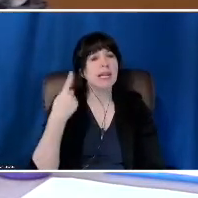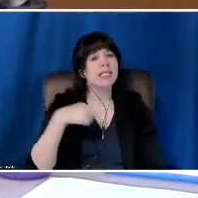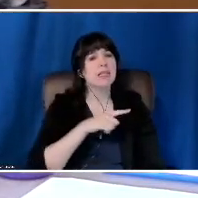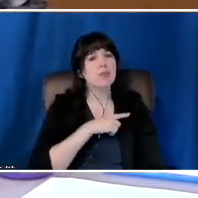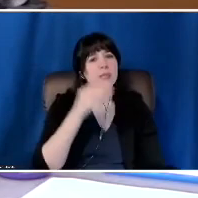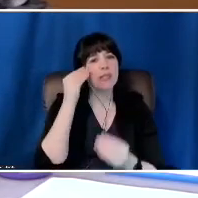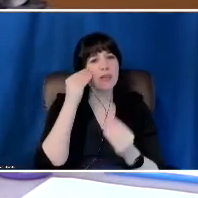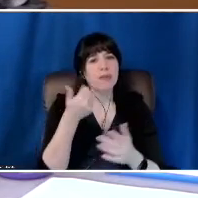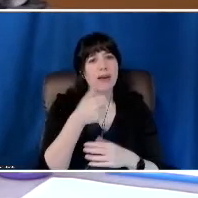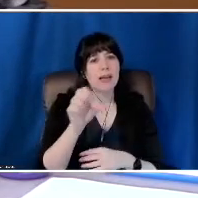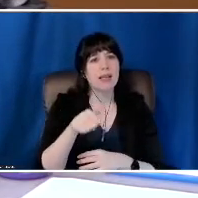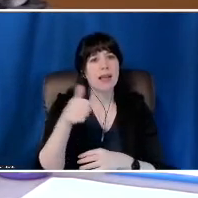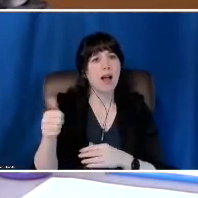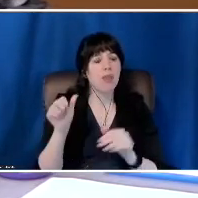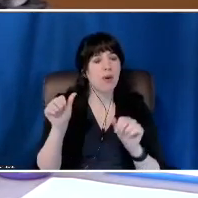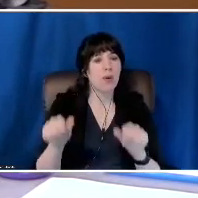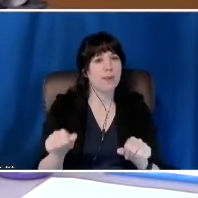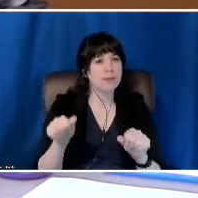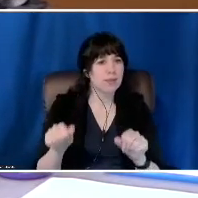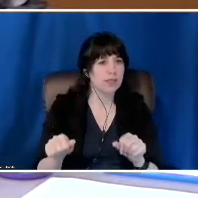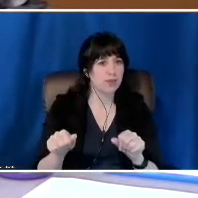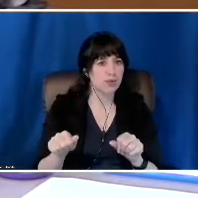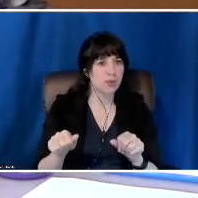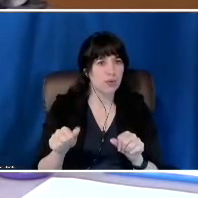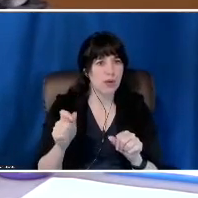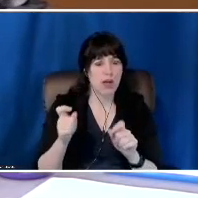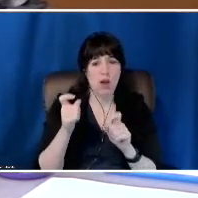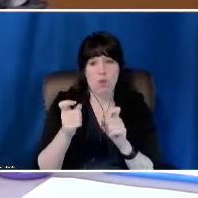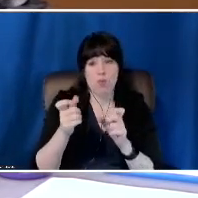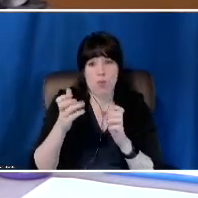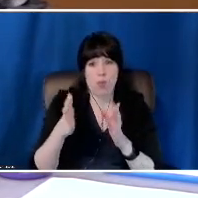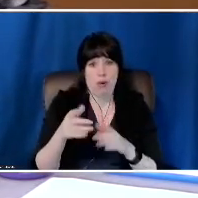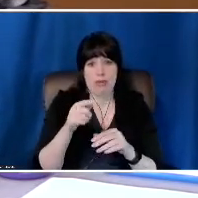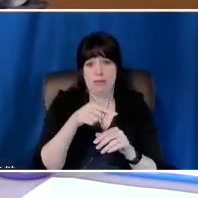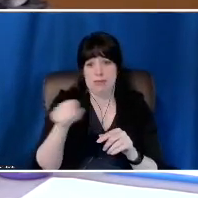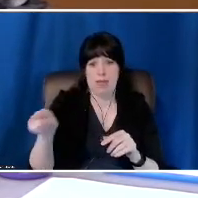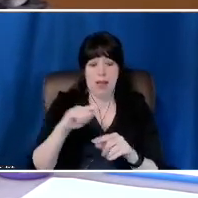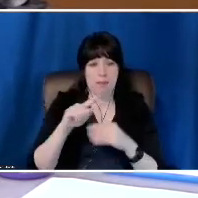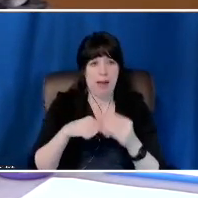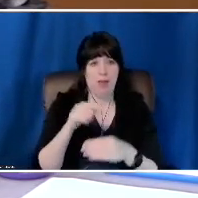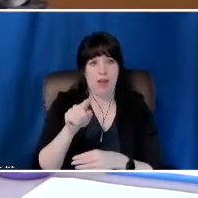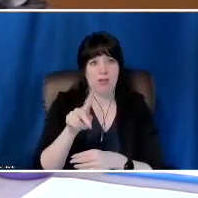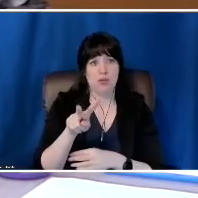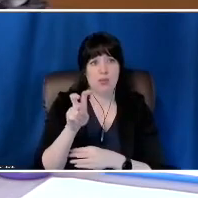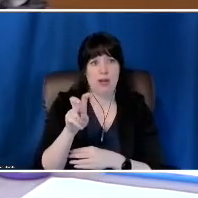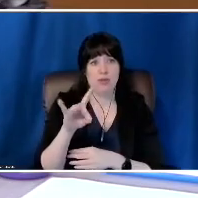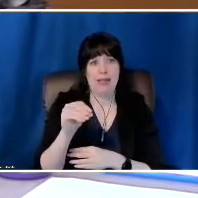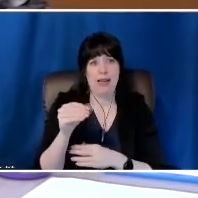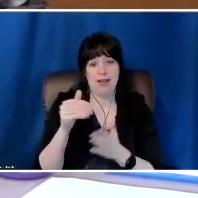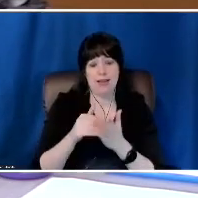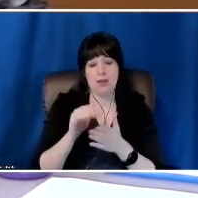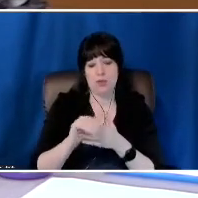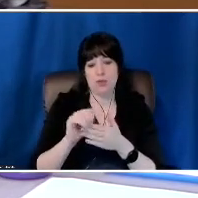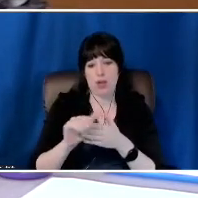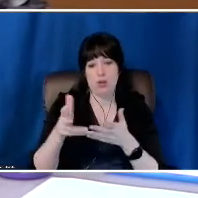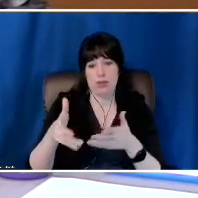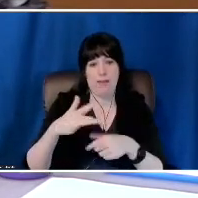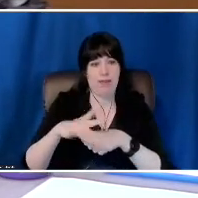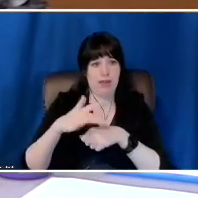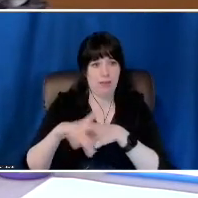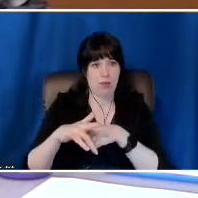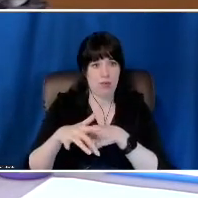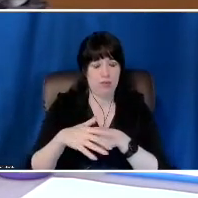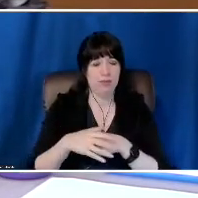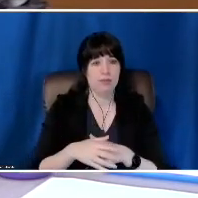any other potential awardees about this $280,000 or so that was available within the